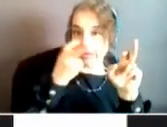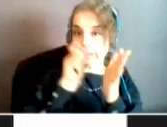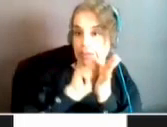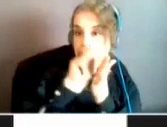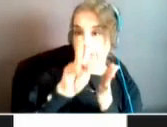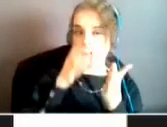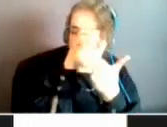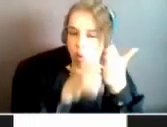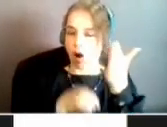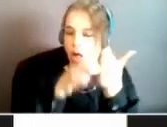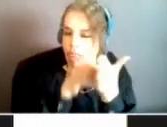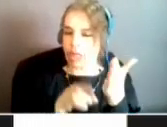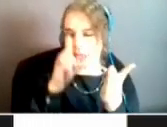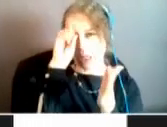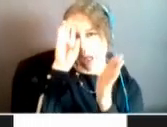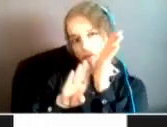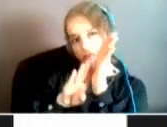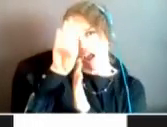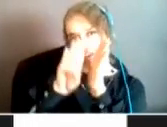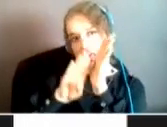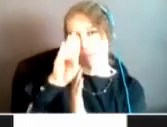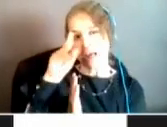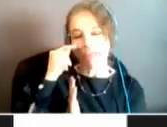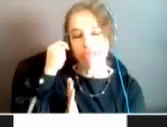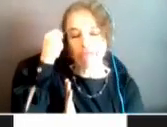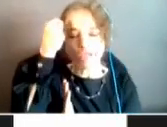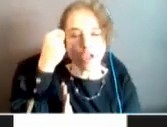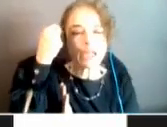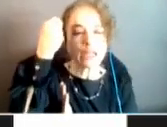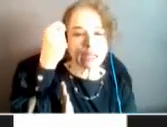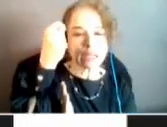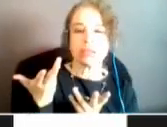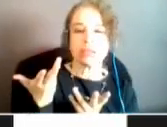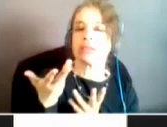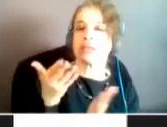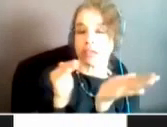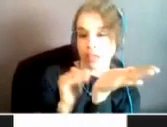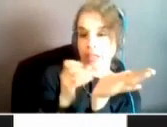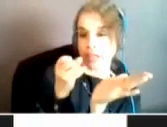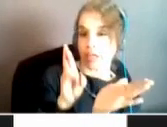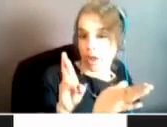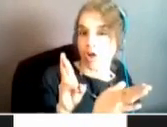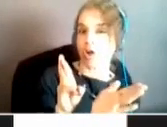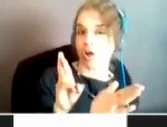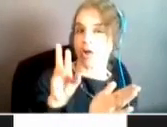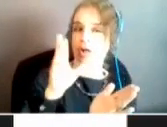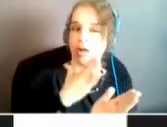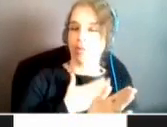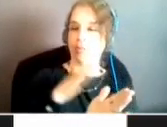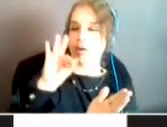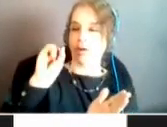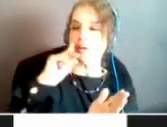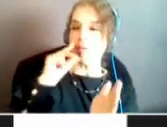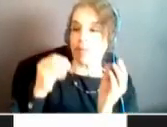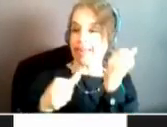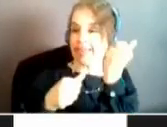article that they wrote on developmental theory is very applicable. Dr. Amy Fisk was my